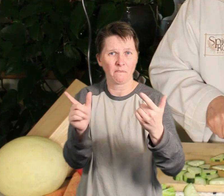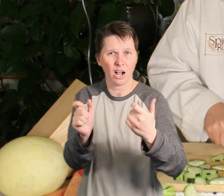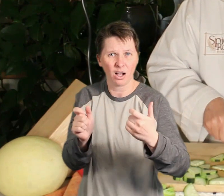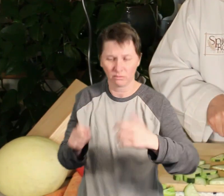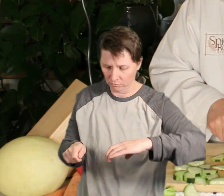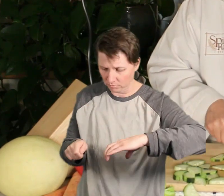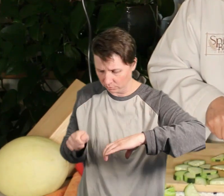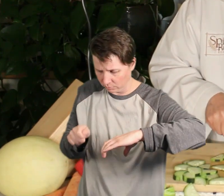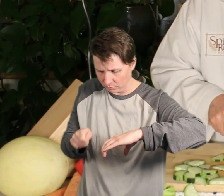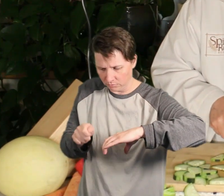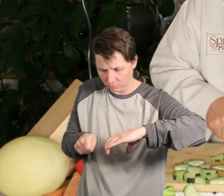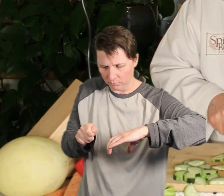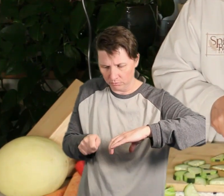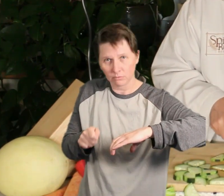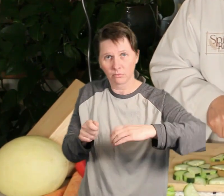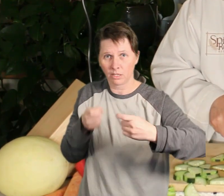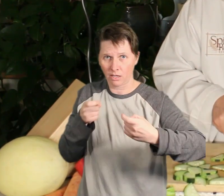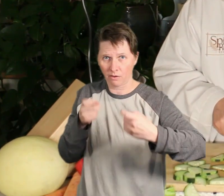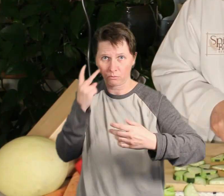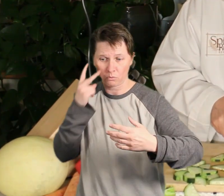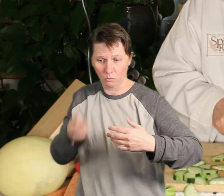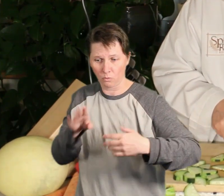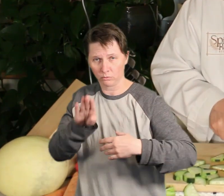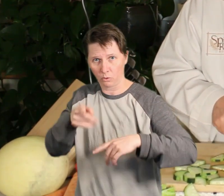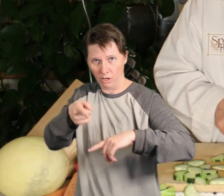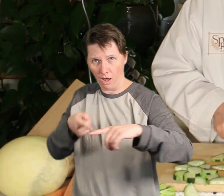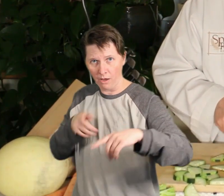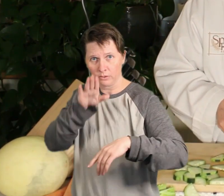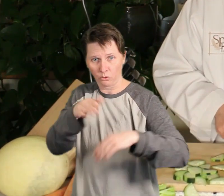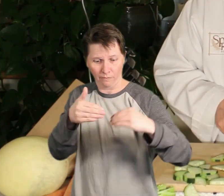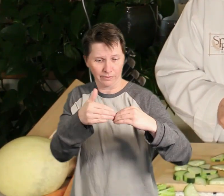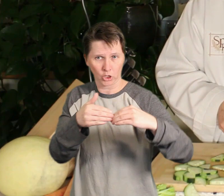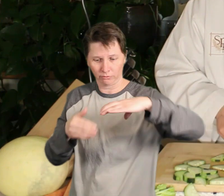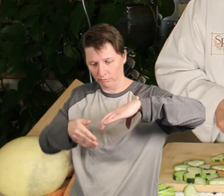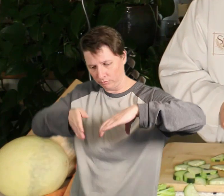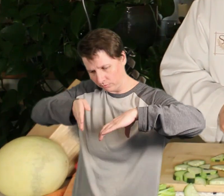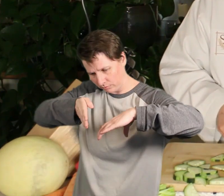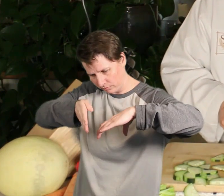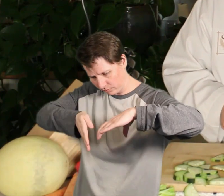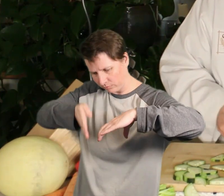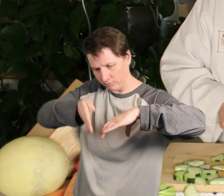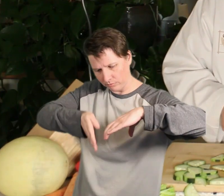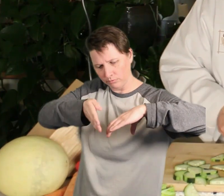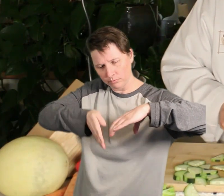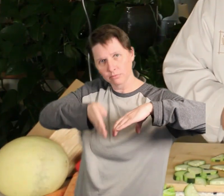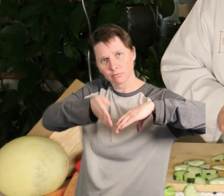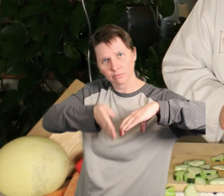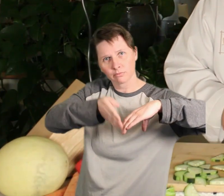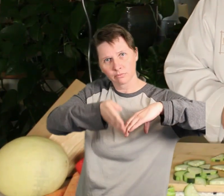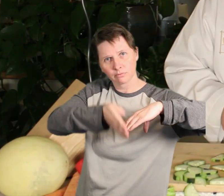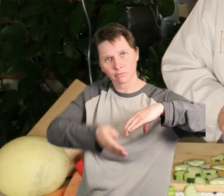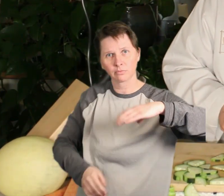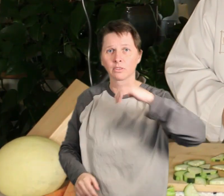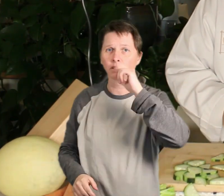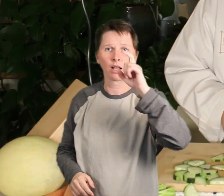more comfortable with where the blade is at and how fast you're going. Will speed up, but you see I'm not doing